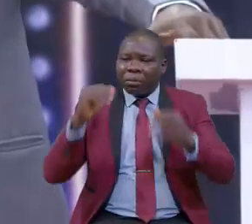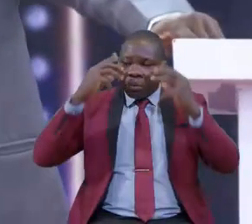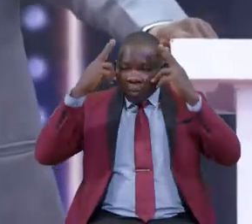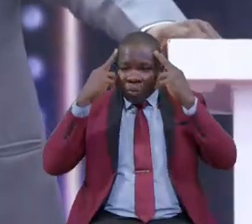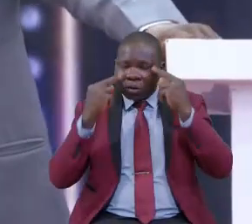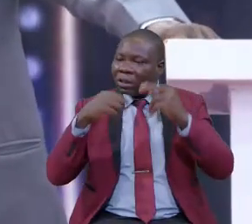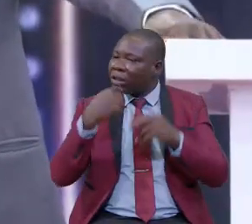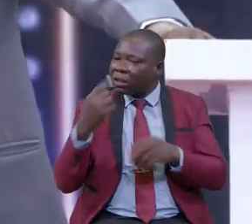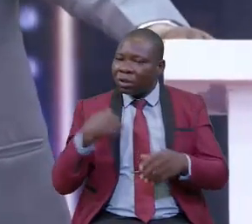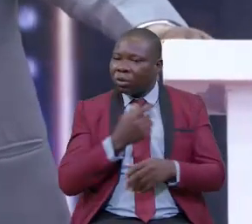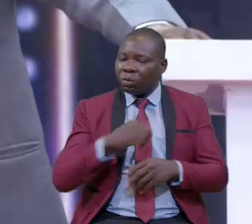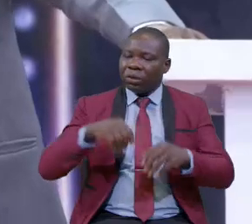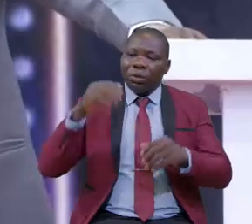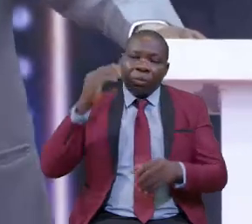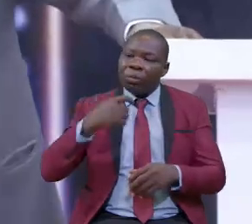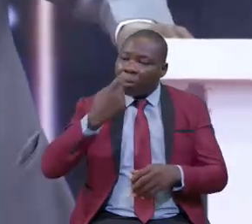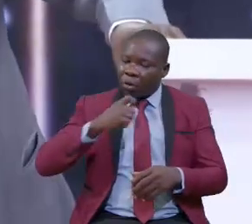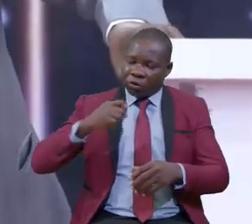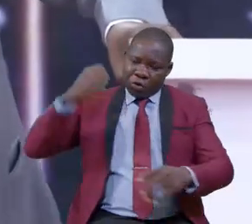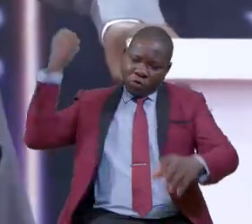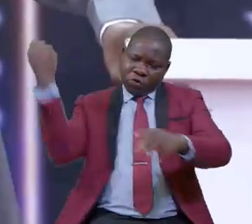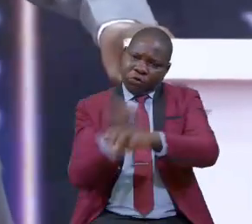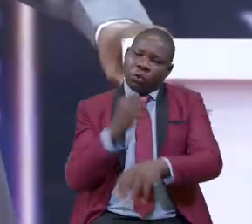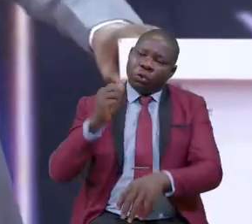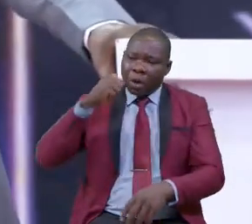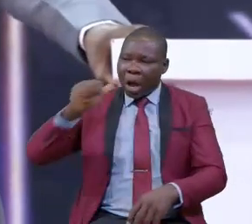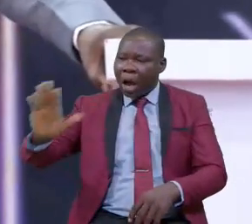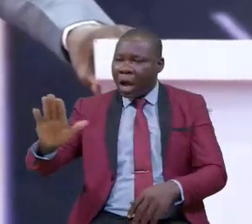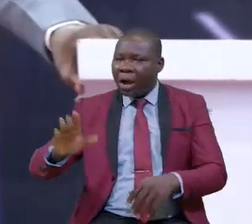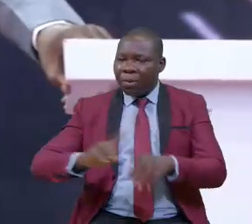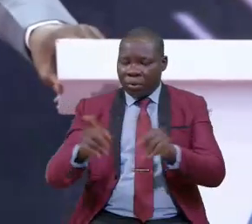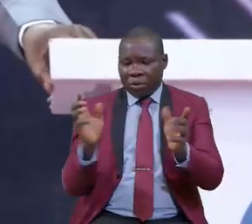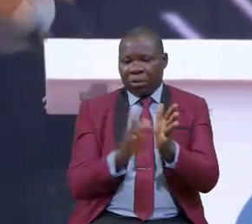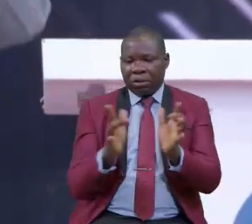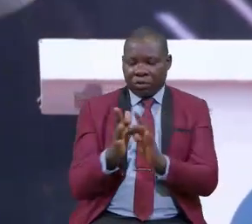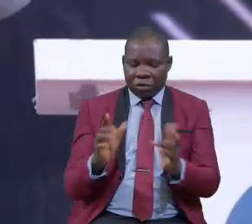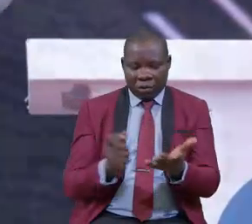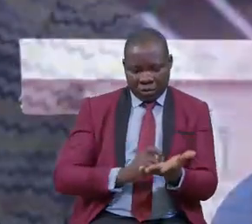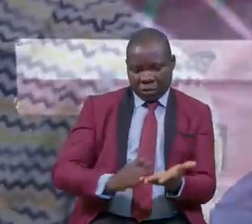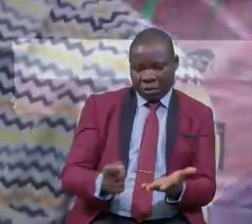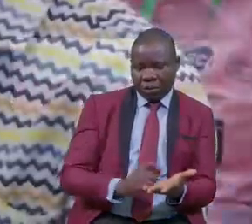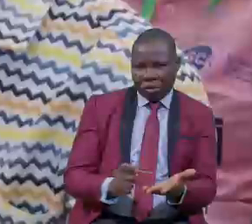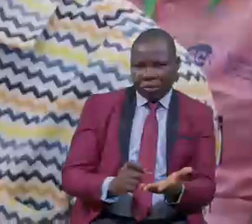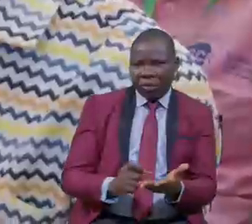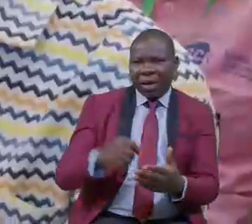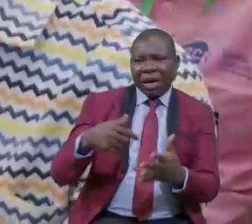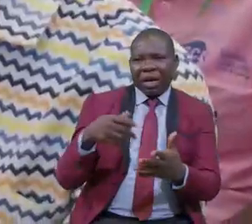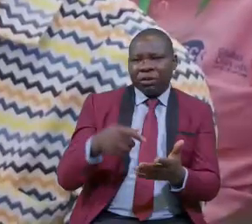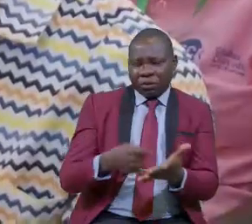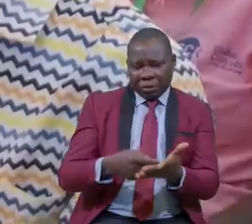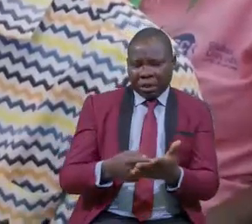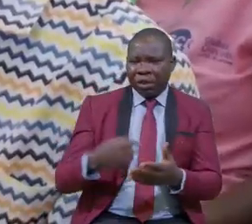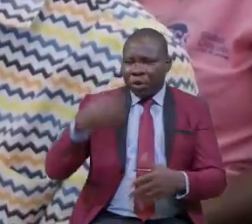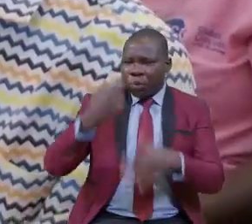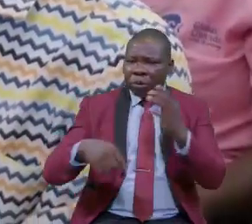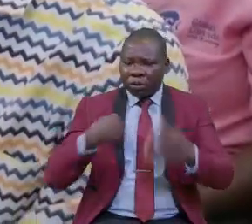say that will catch the people. Sometimes it's what we write that will catch the people. And when they saw what he wrote on the